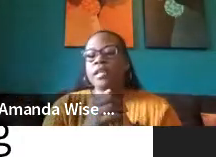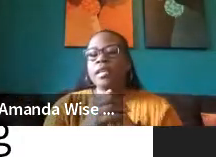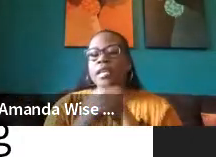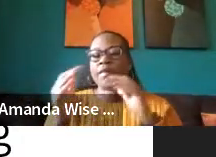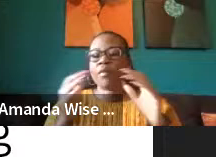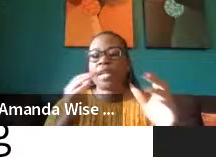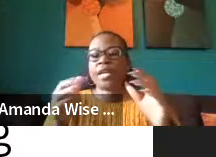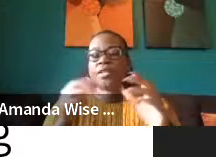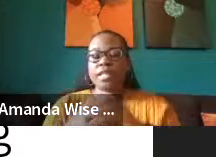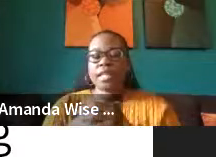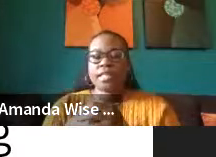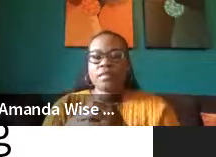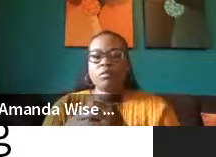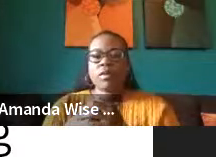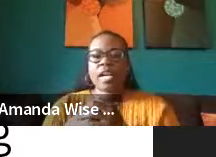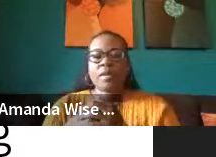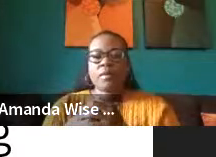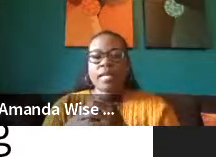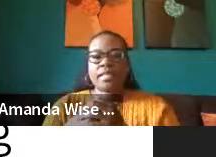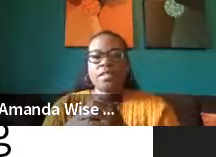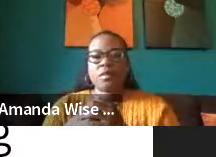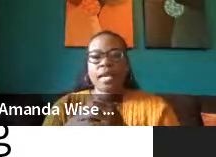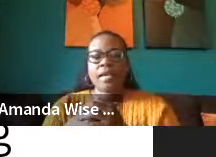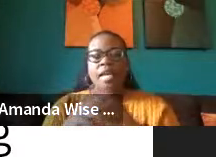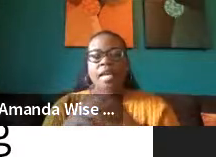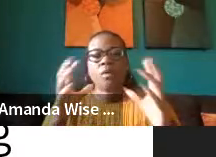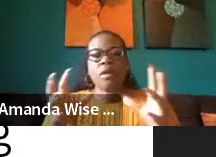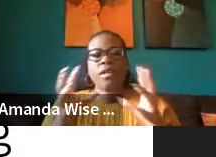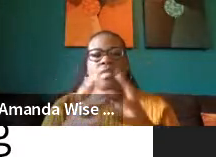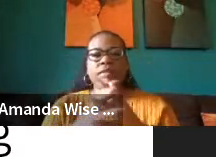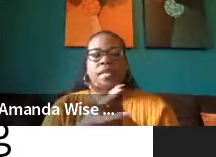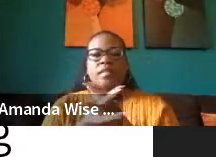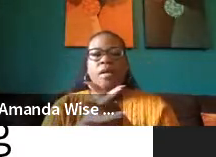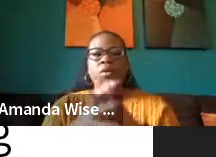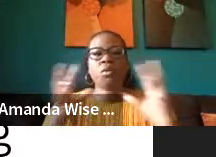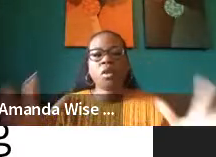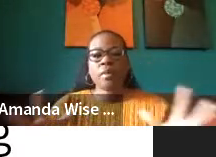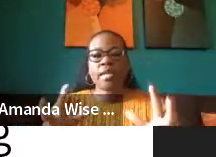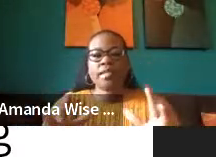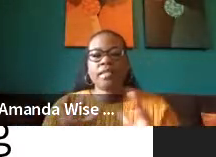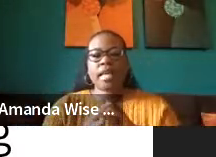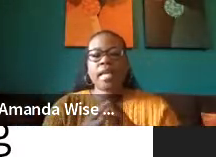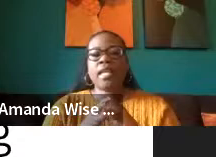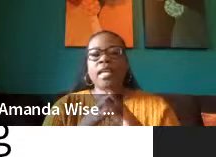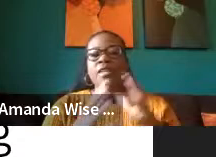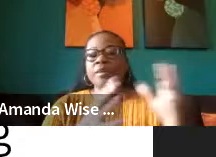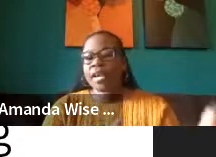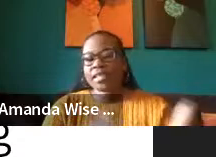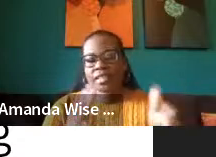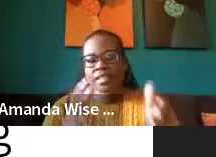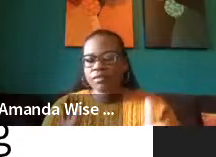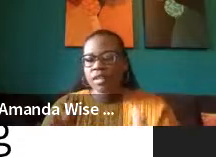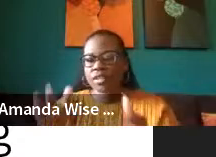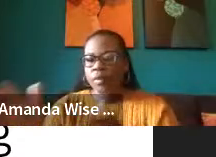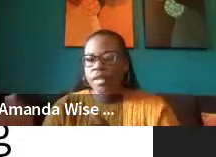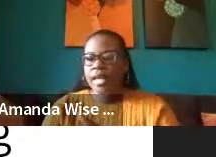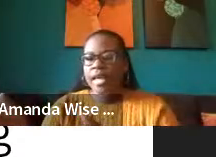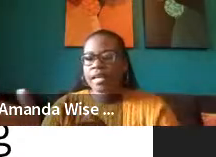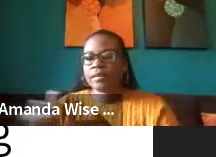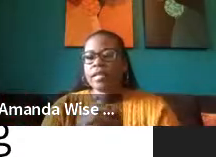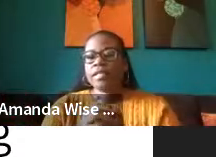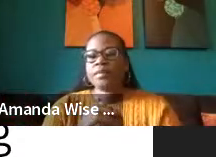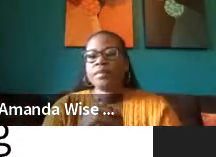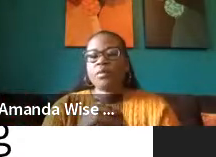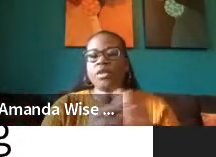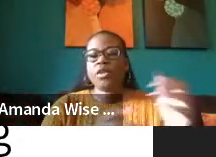sure that everybody understands that's what I mean when I say domain. But one of the good things about Google Domains is that their prices don't fluctuate a